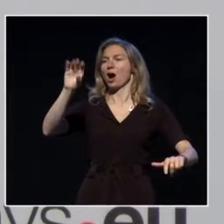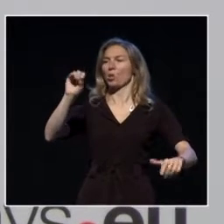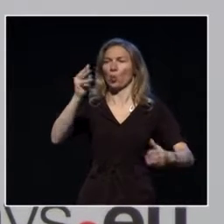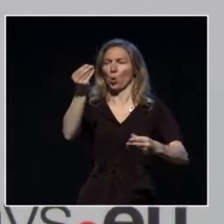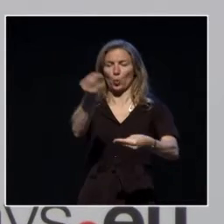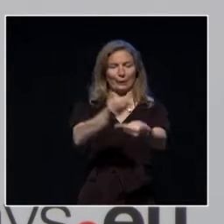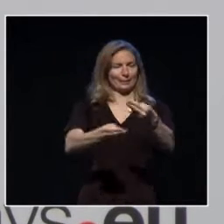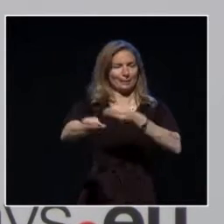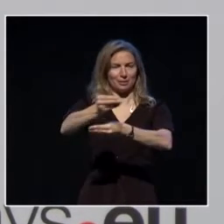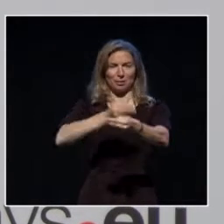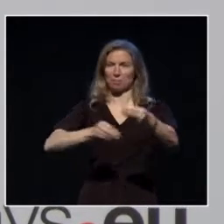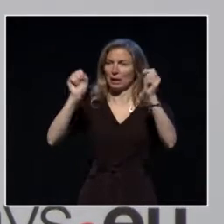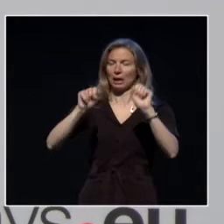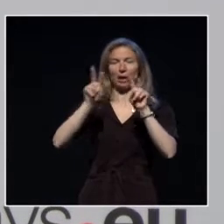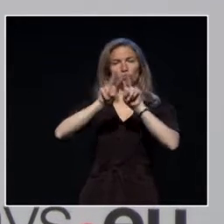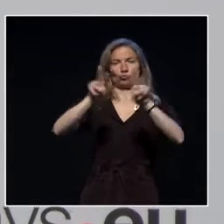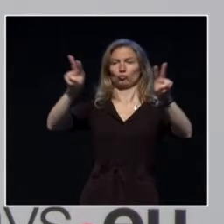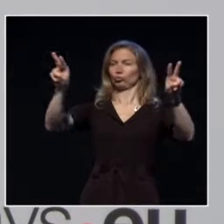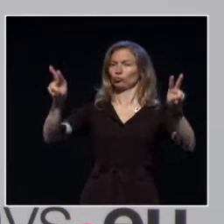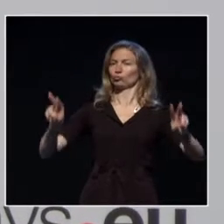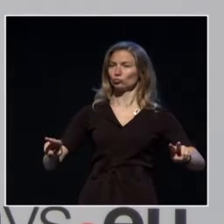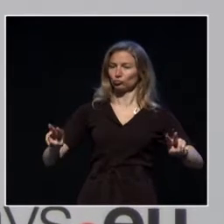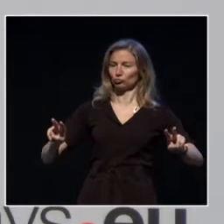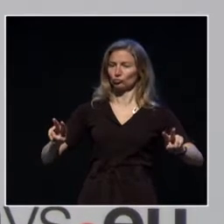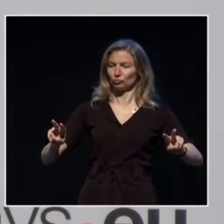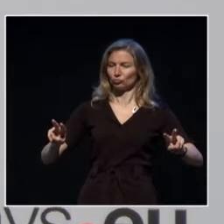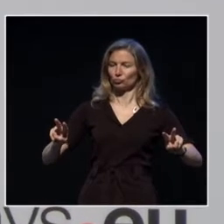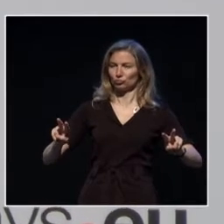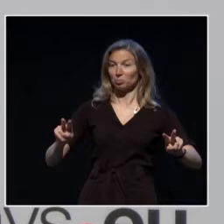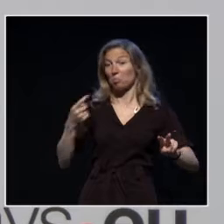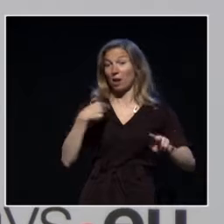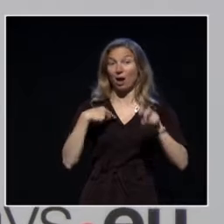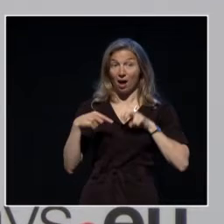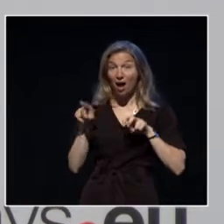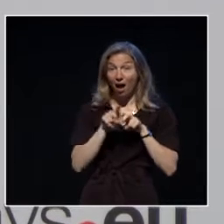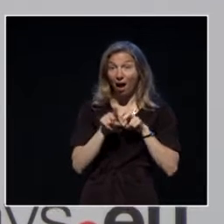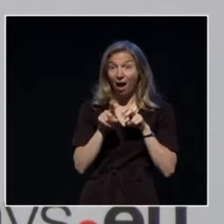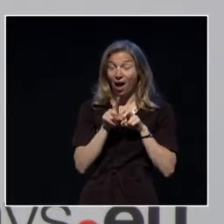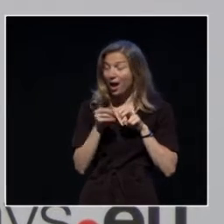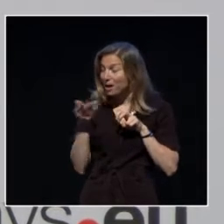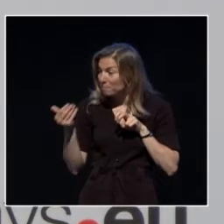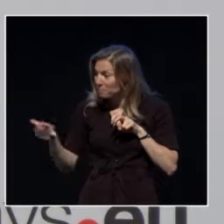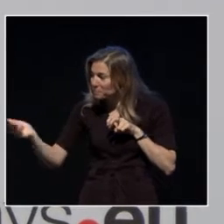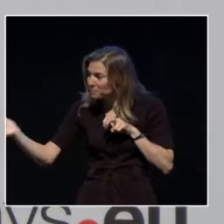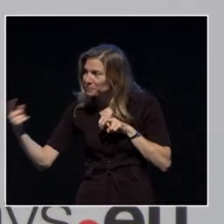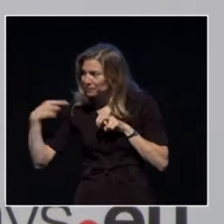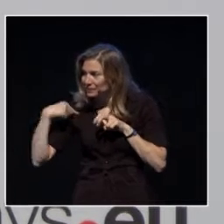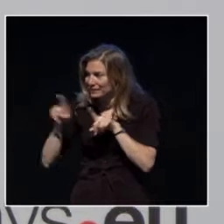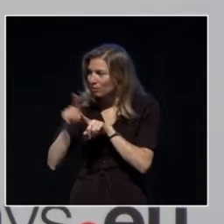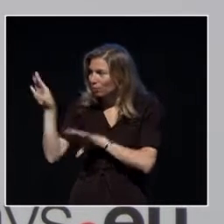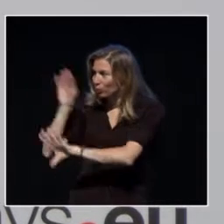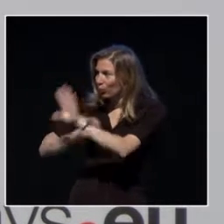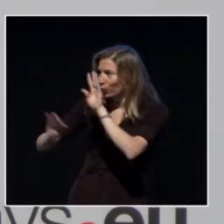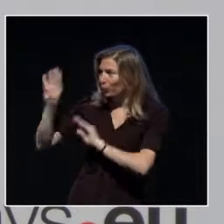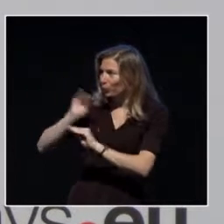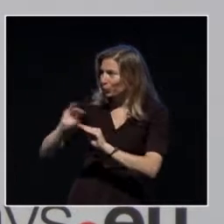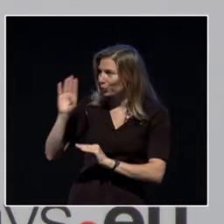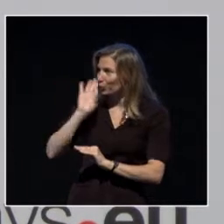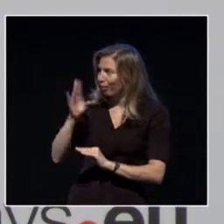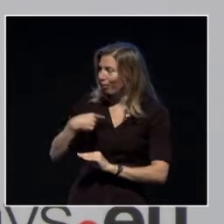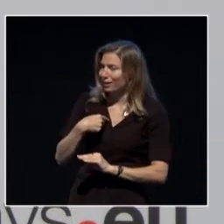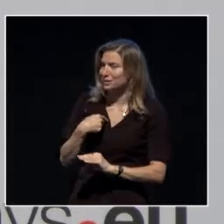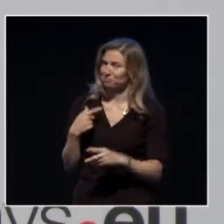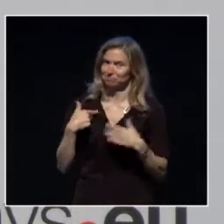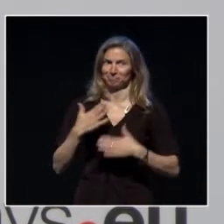but I'm sure we're going to hear and I'm going to learn a lot from the panel, so I'm delighted to be here.